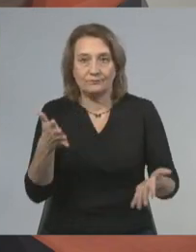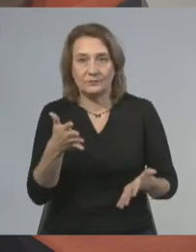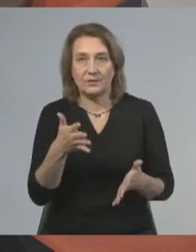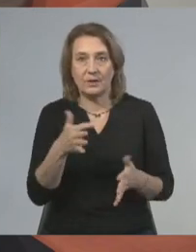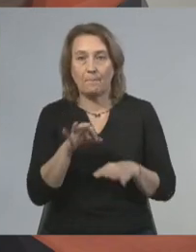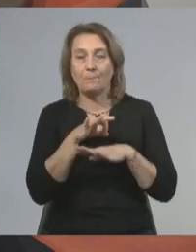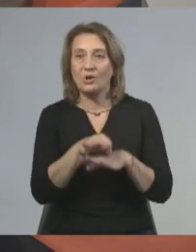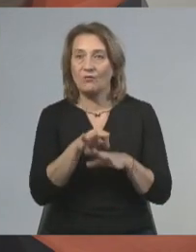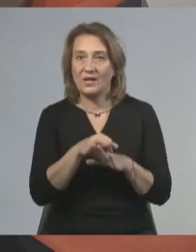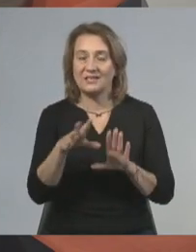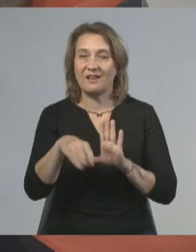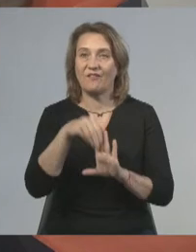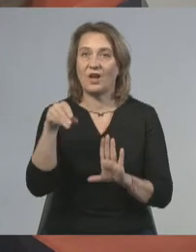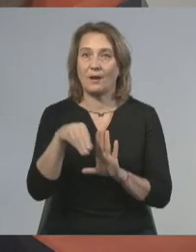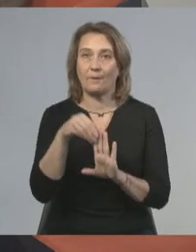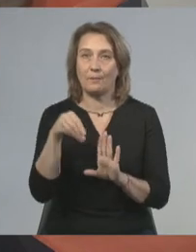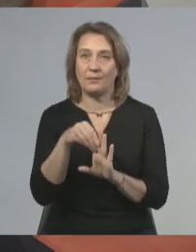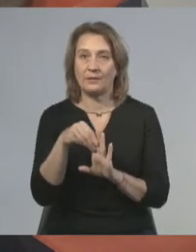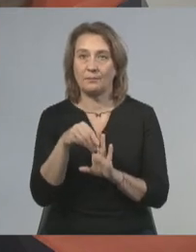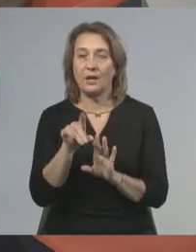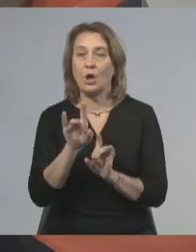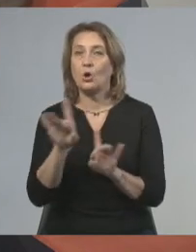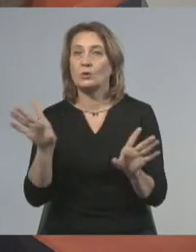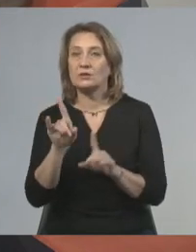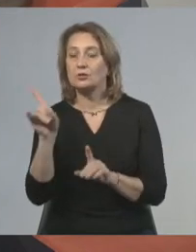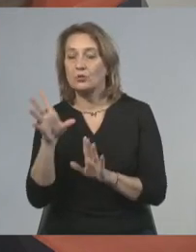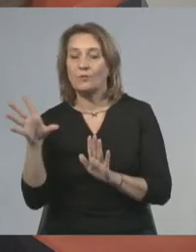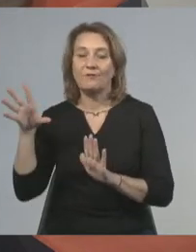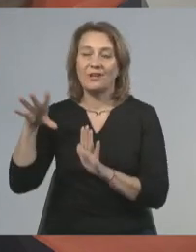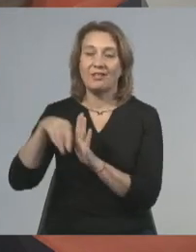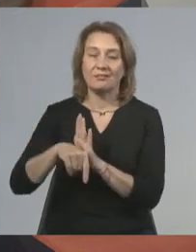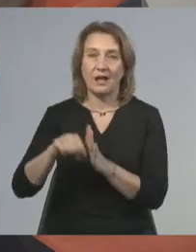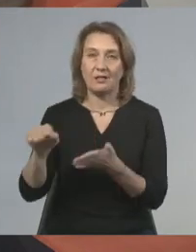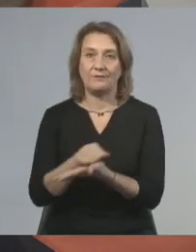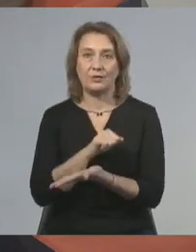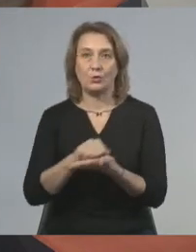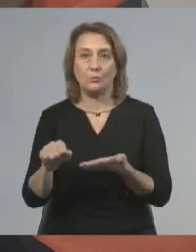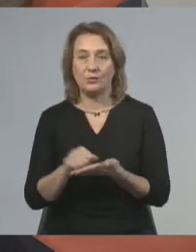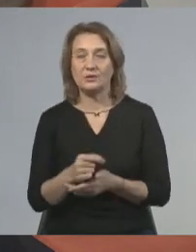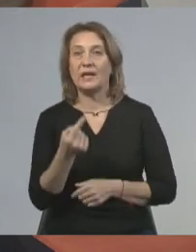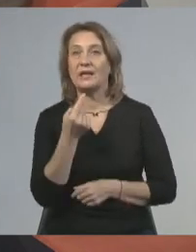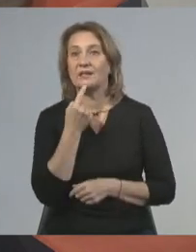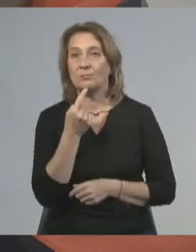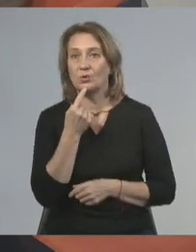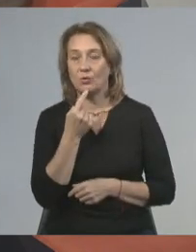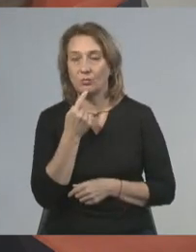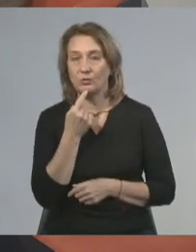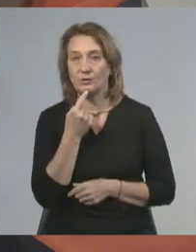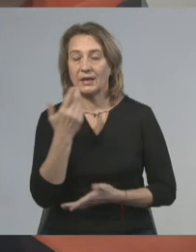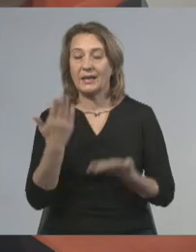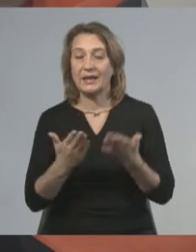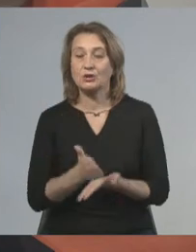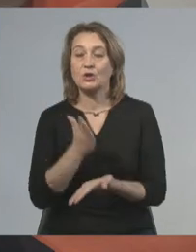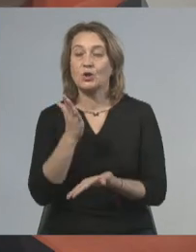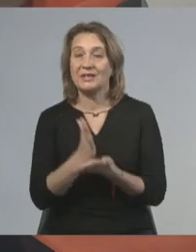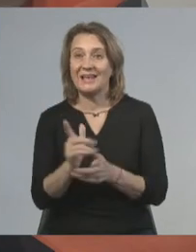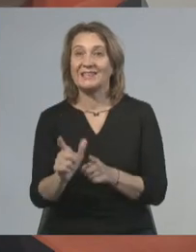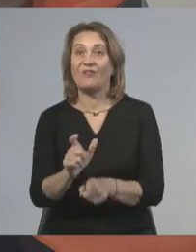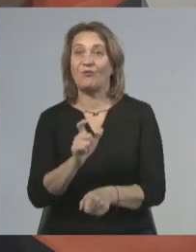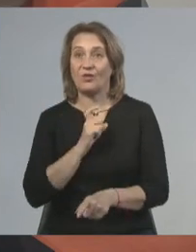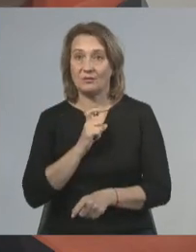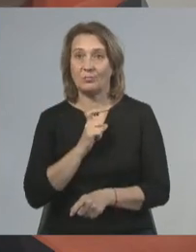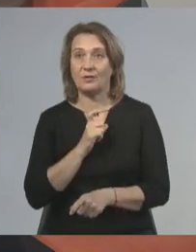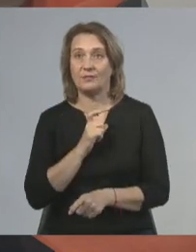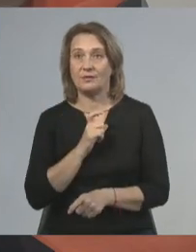conduct elections so tell us please what did you include into this document and do you have